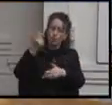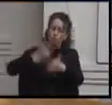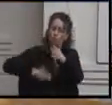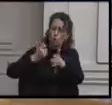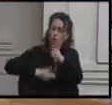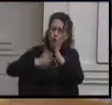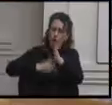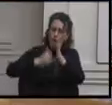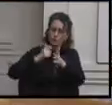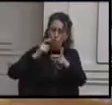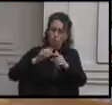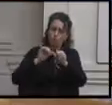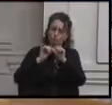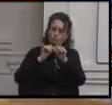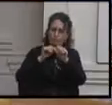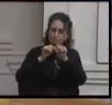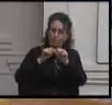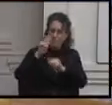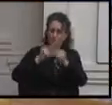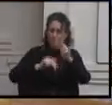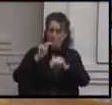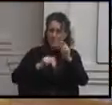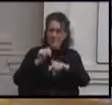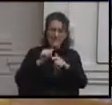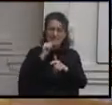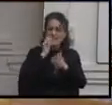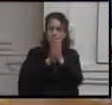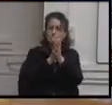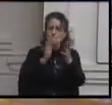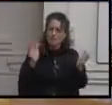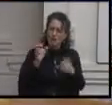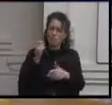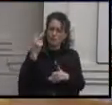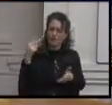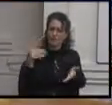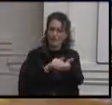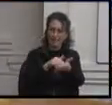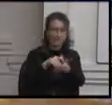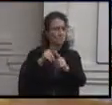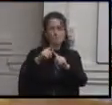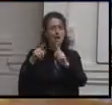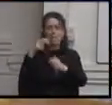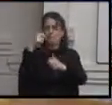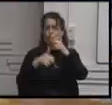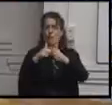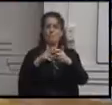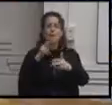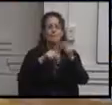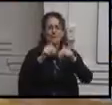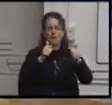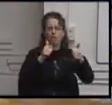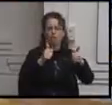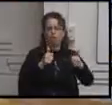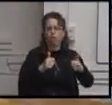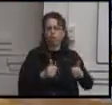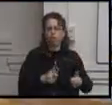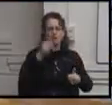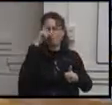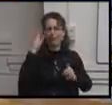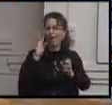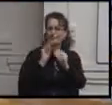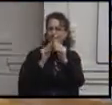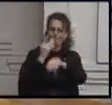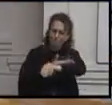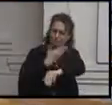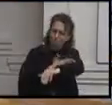facility going? There's not that much. It's $12,000, but there really is a cost there that isn't shown, which has been accruing